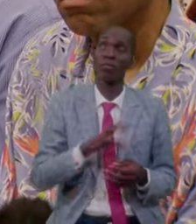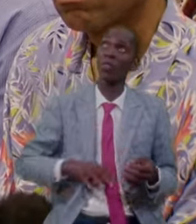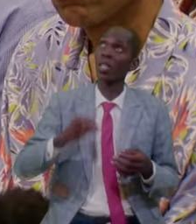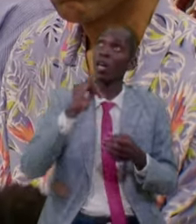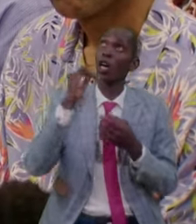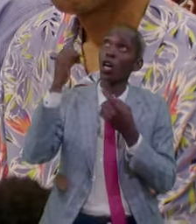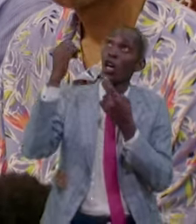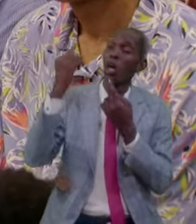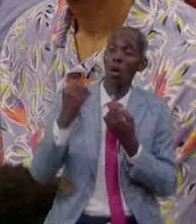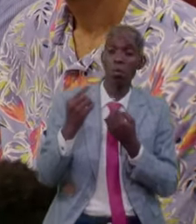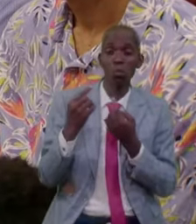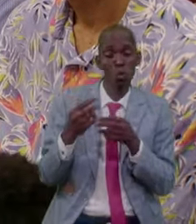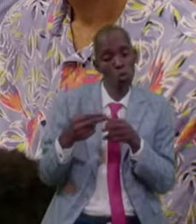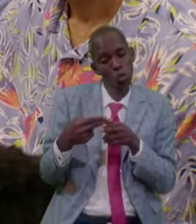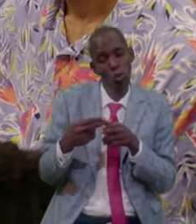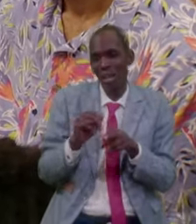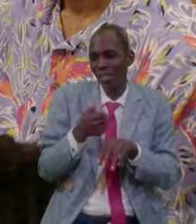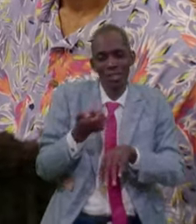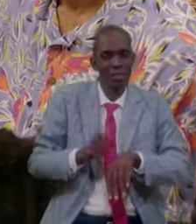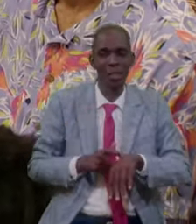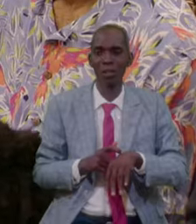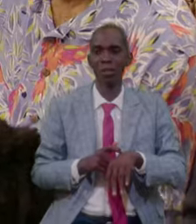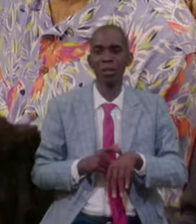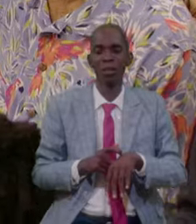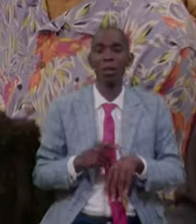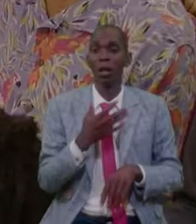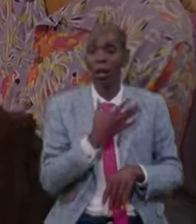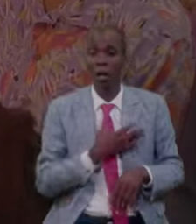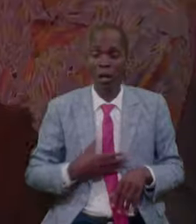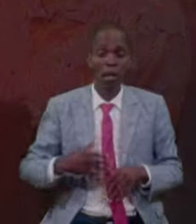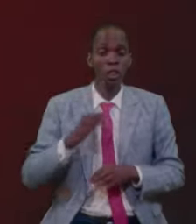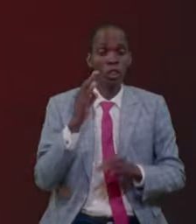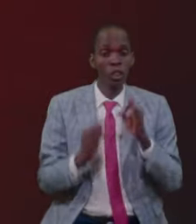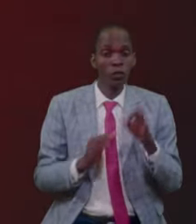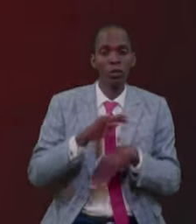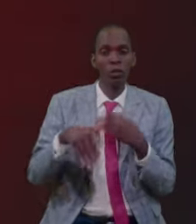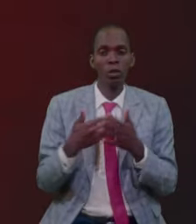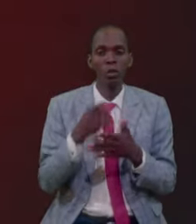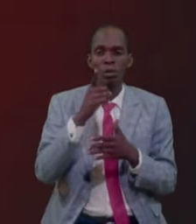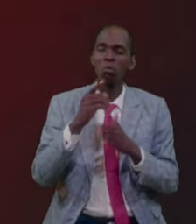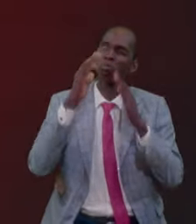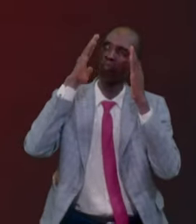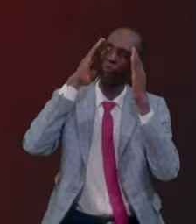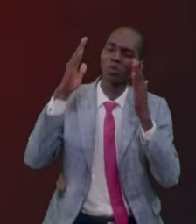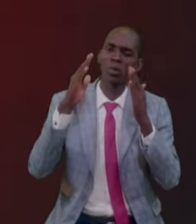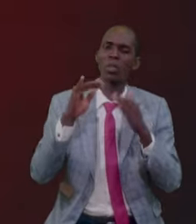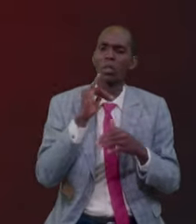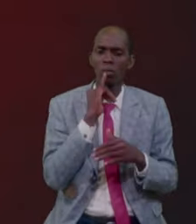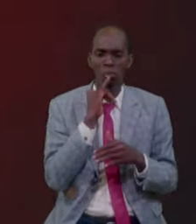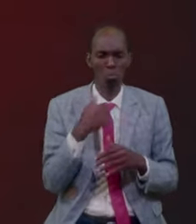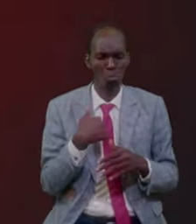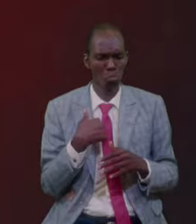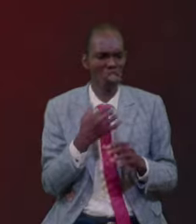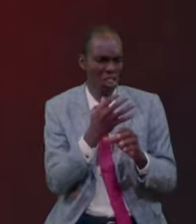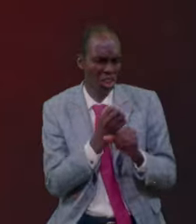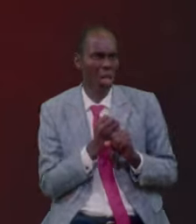soon, anytime from now. And if all you have is that I got a miracle, not only